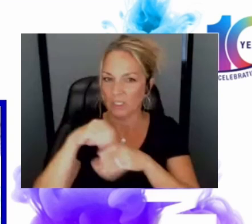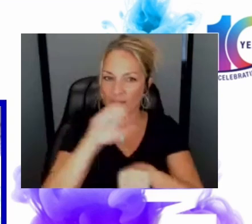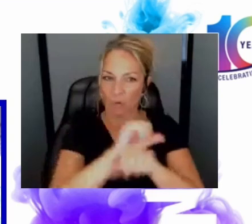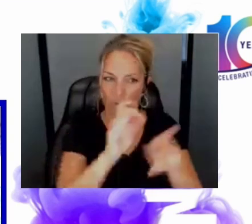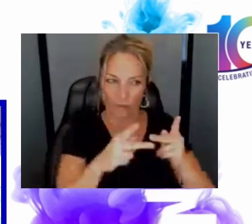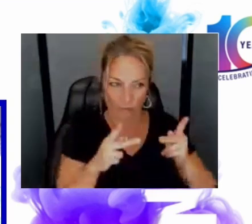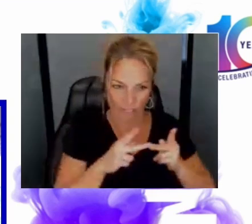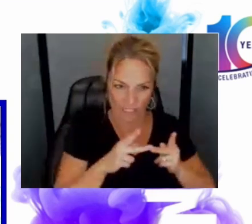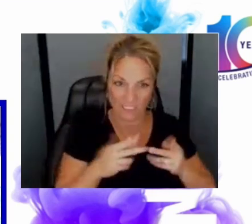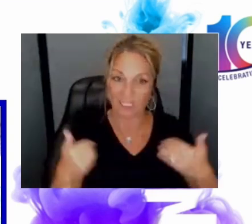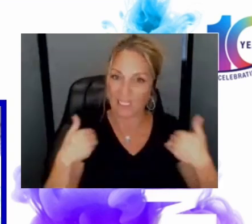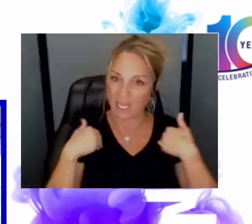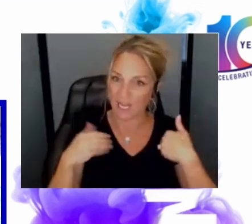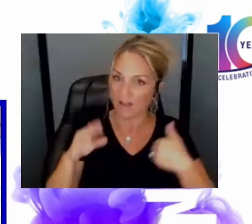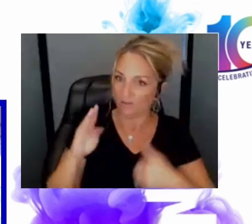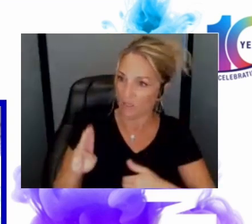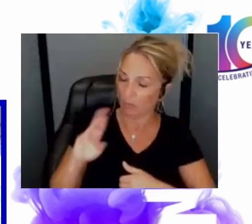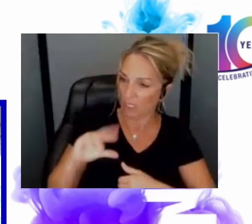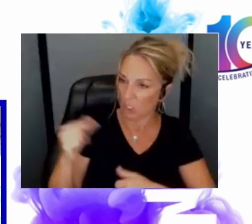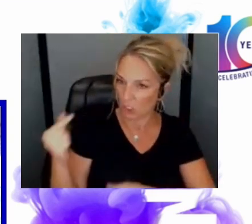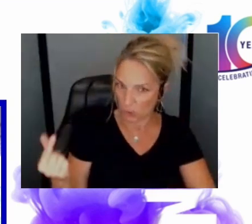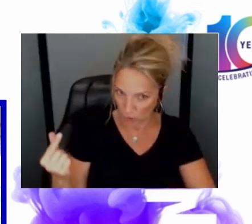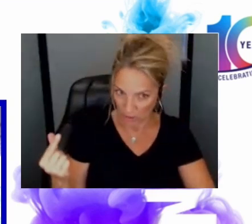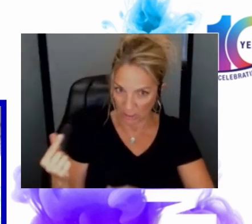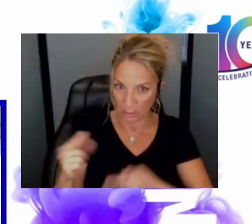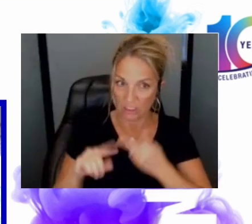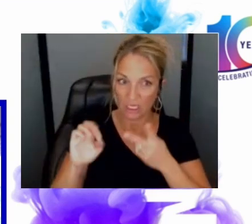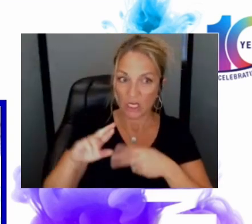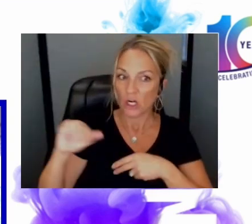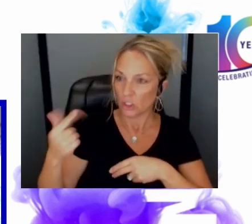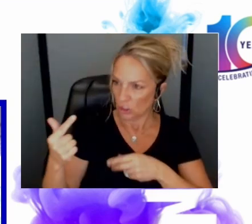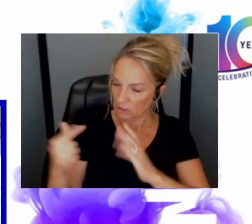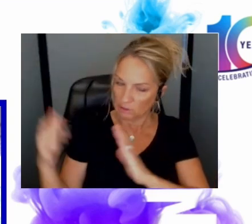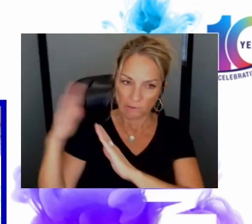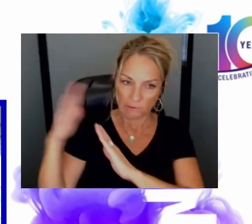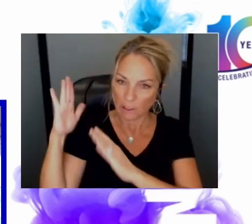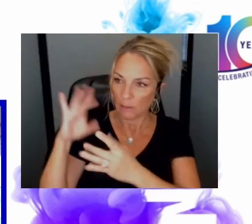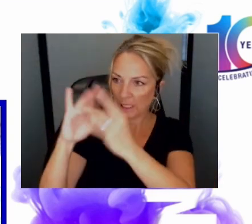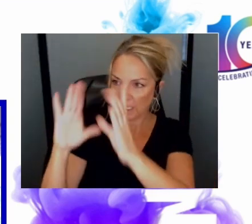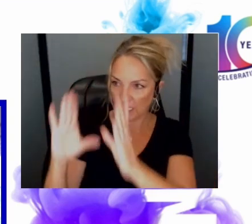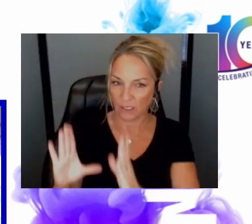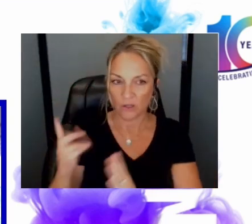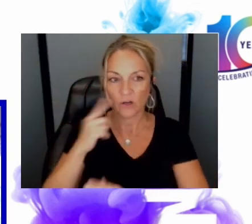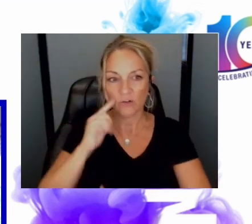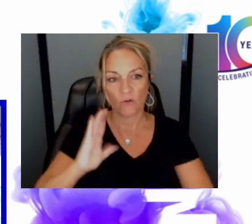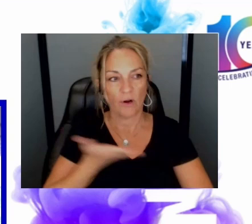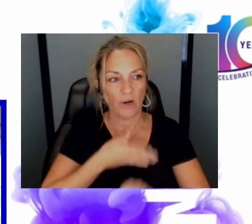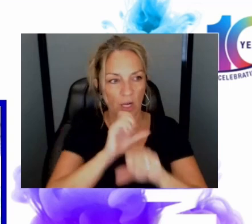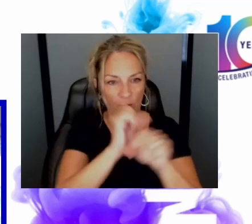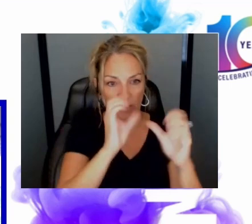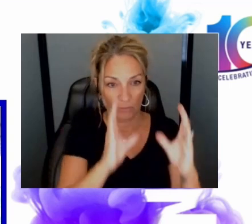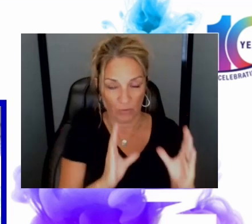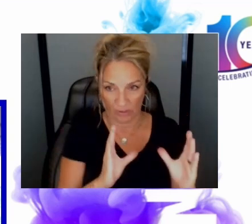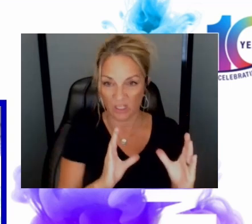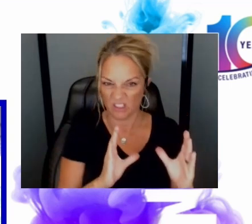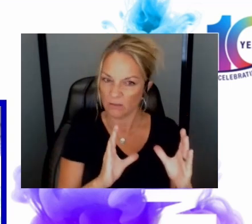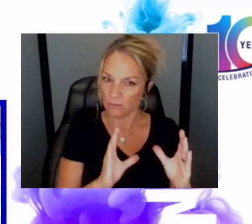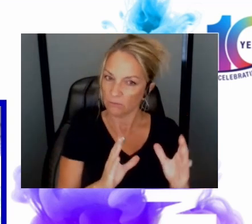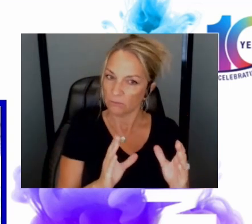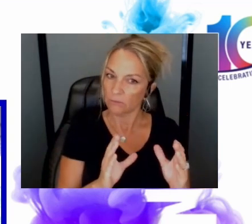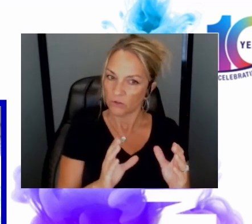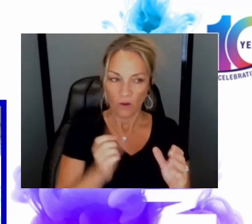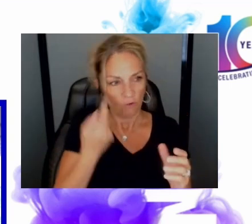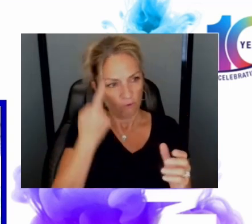these ERGs and BRGs being a key connector, to our employees, right? To aid with retention, but really